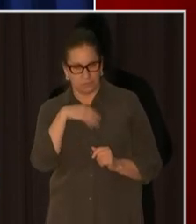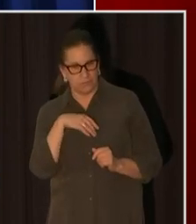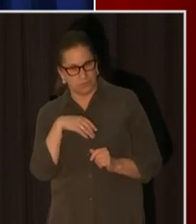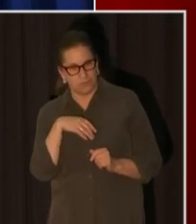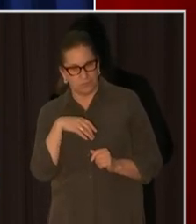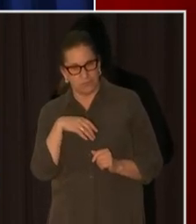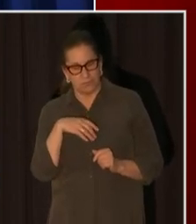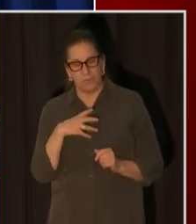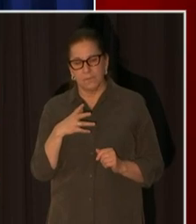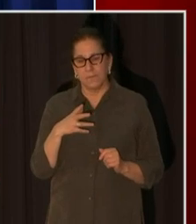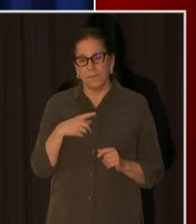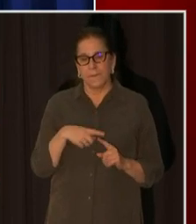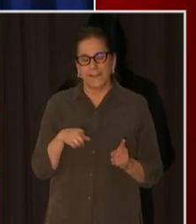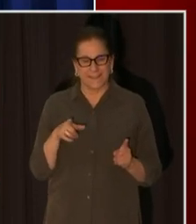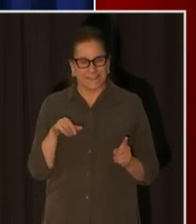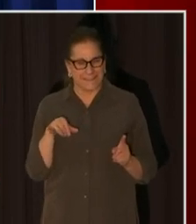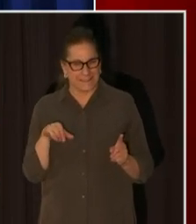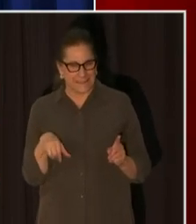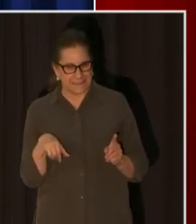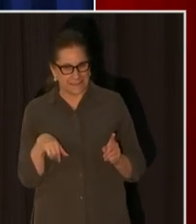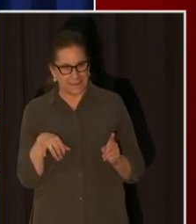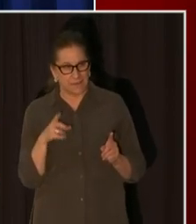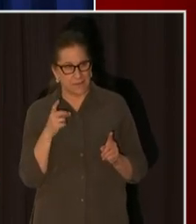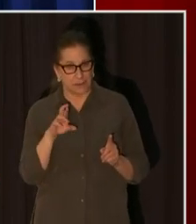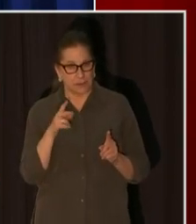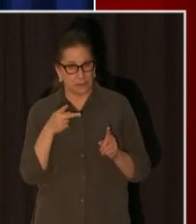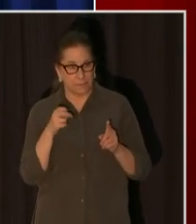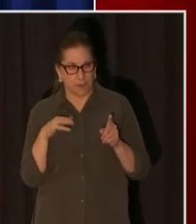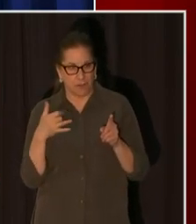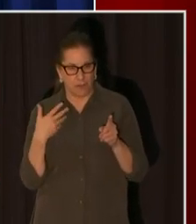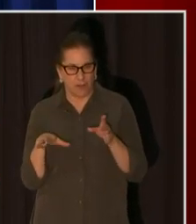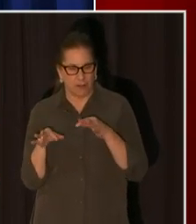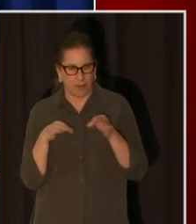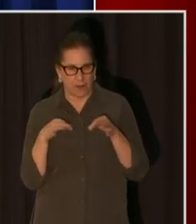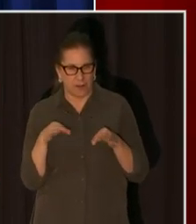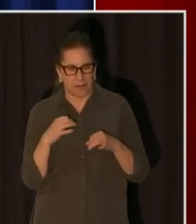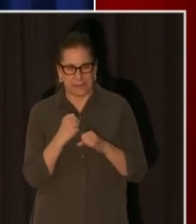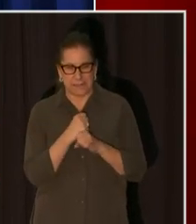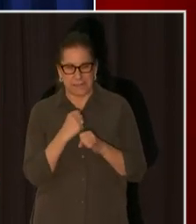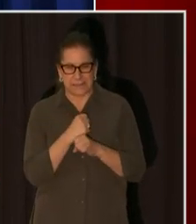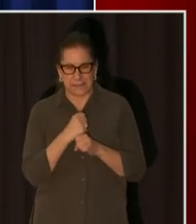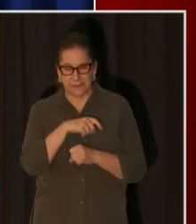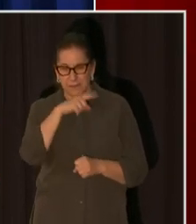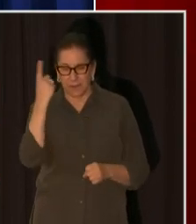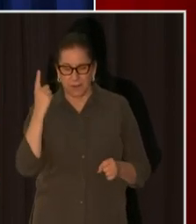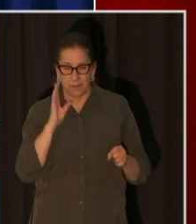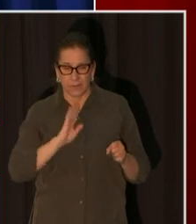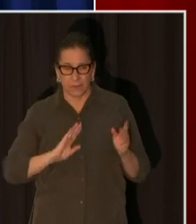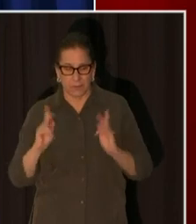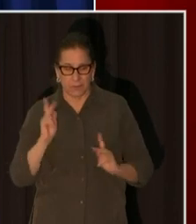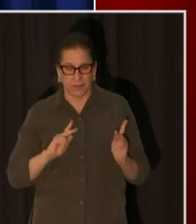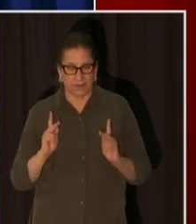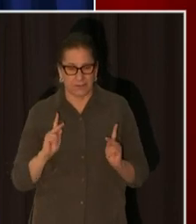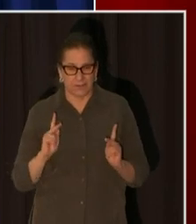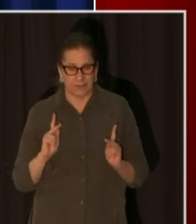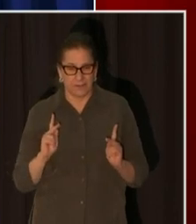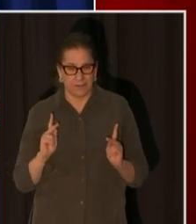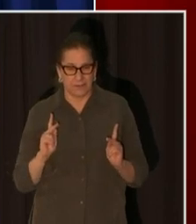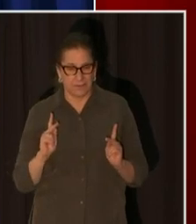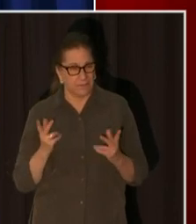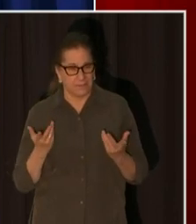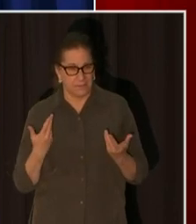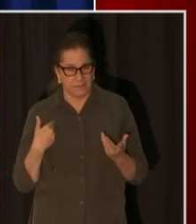very informative. I had a question. Our organization based in D.C., we're down on the U Street corridor, have been there for some 25